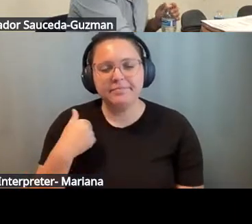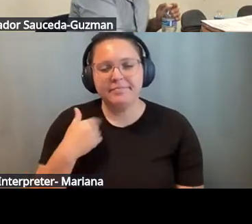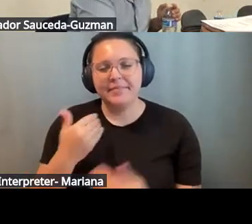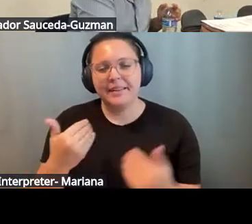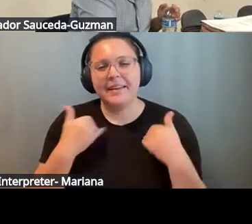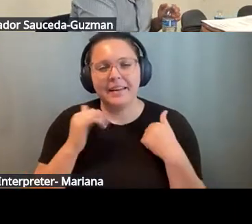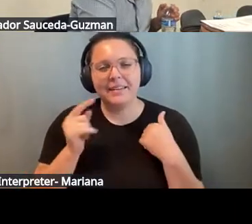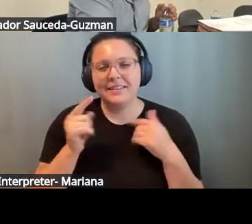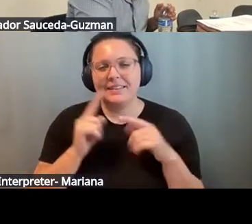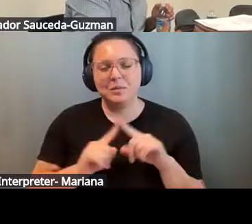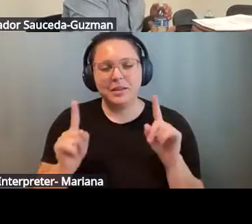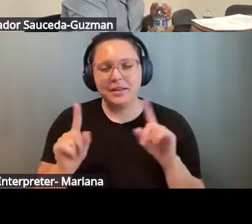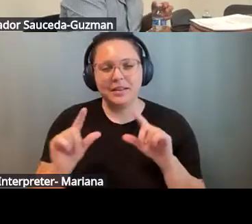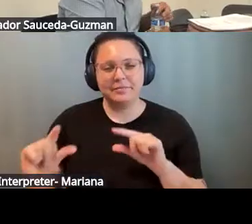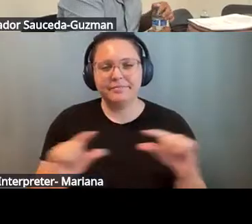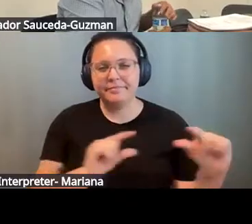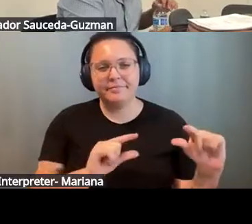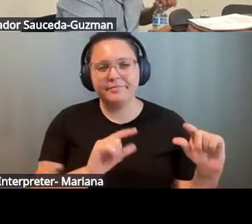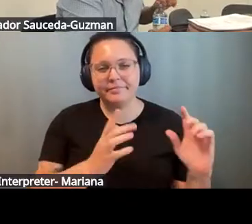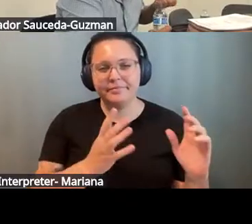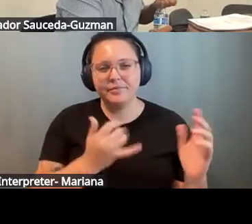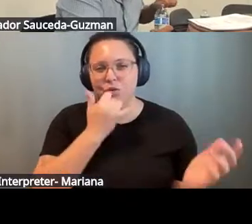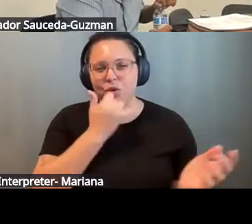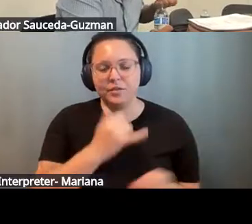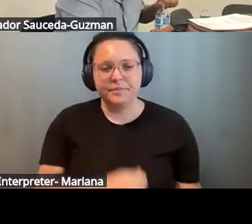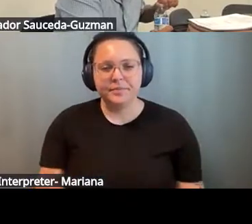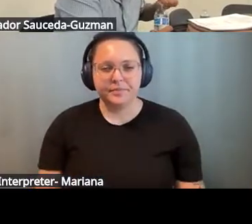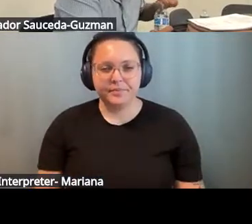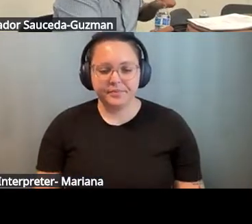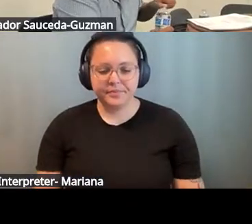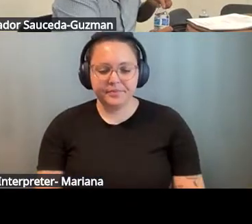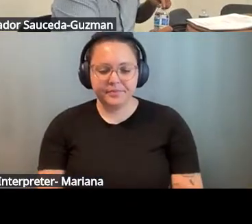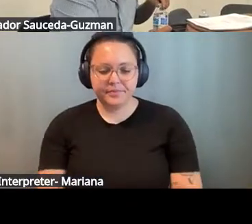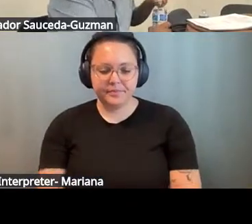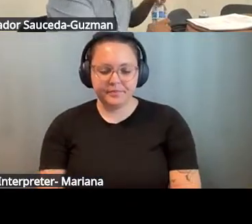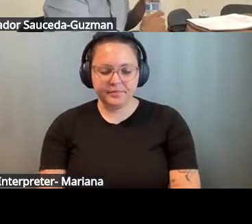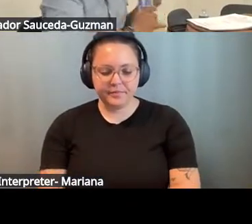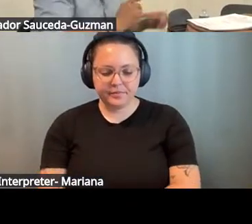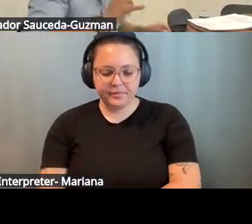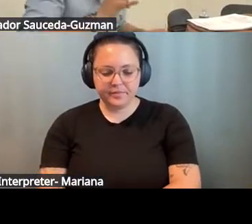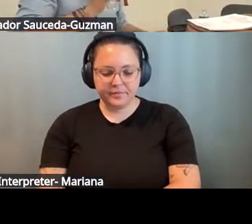it formatted wrong. Mhm. Okay.